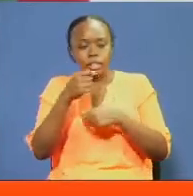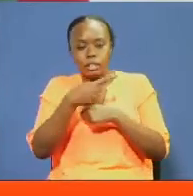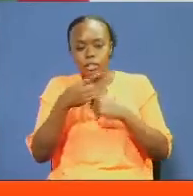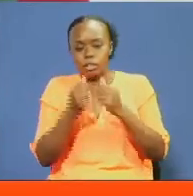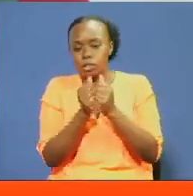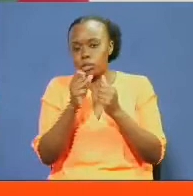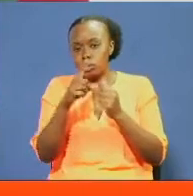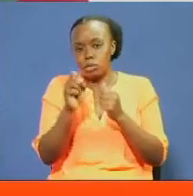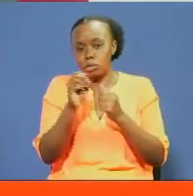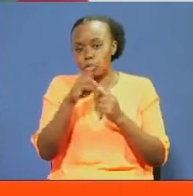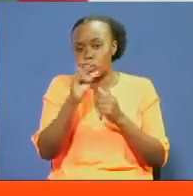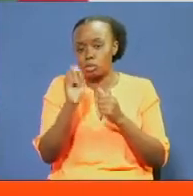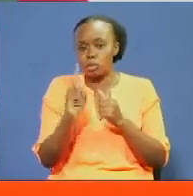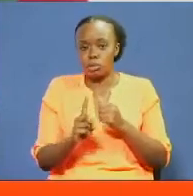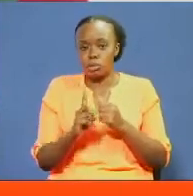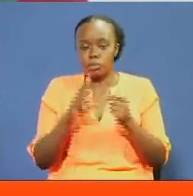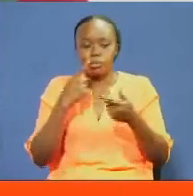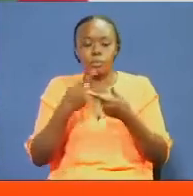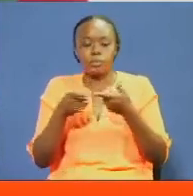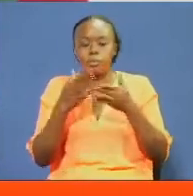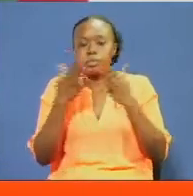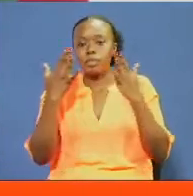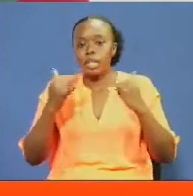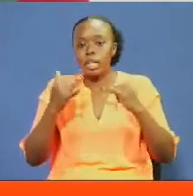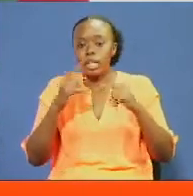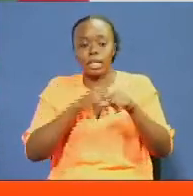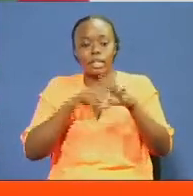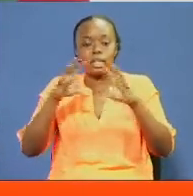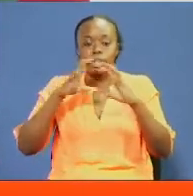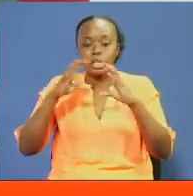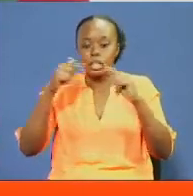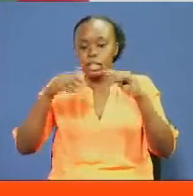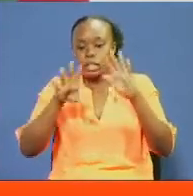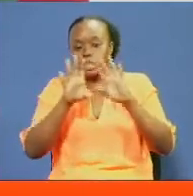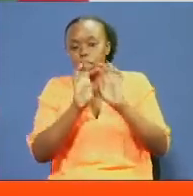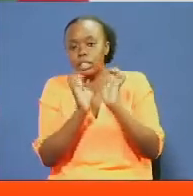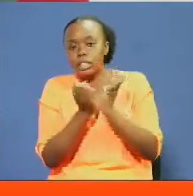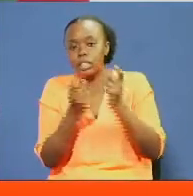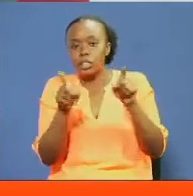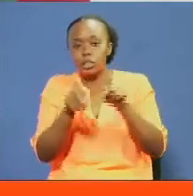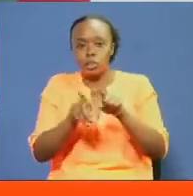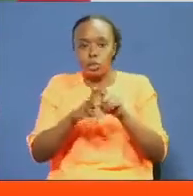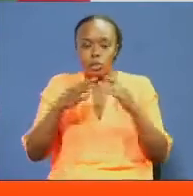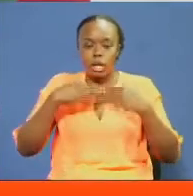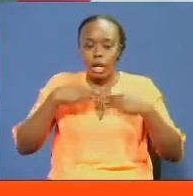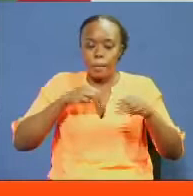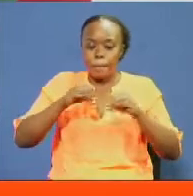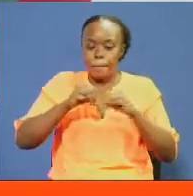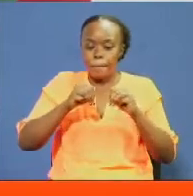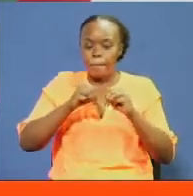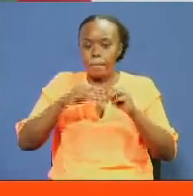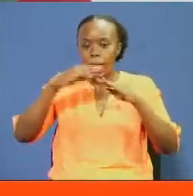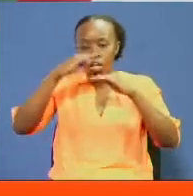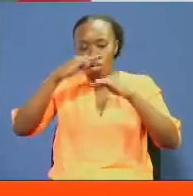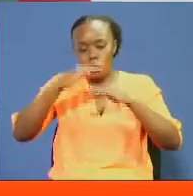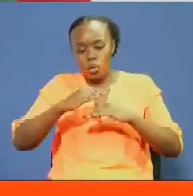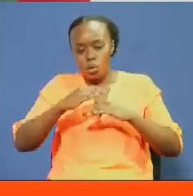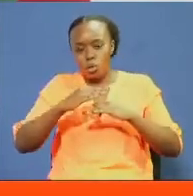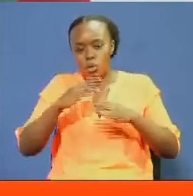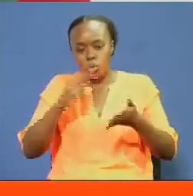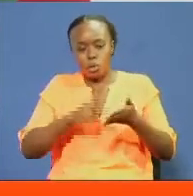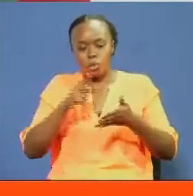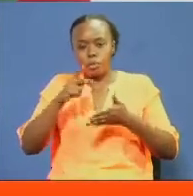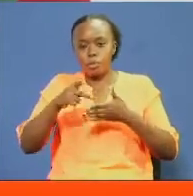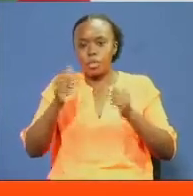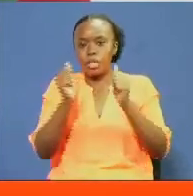2021. But in the process of negotiating with this company, we also have managed to get a lower price. For the